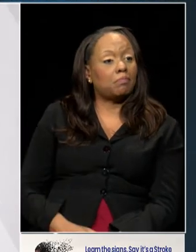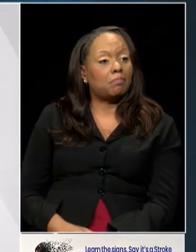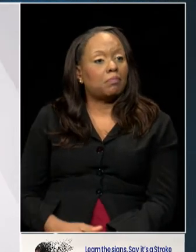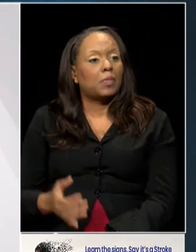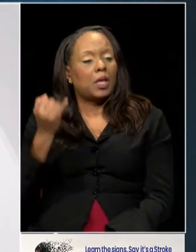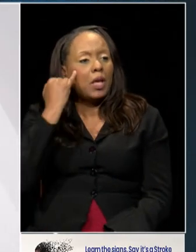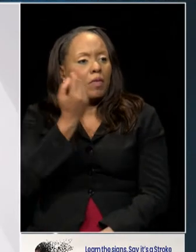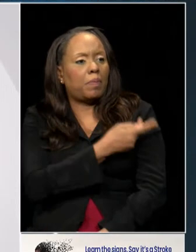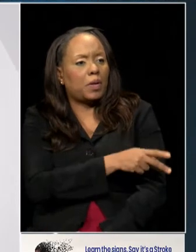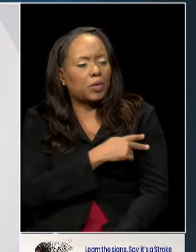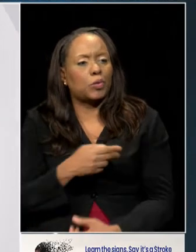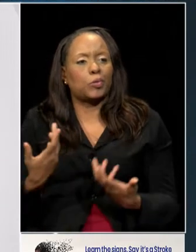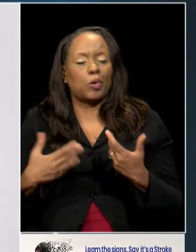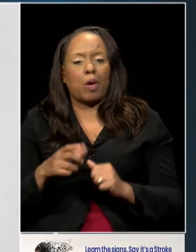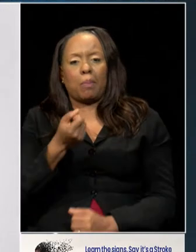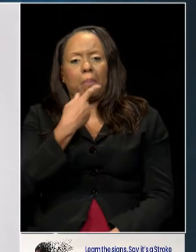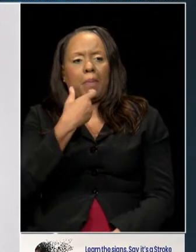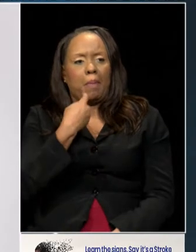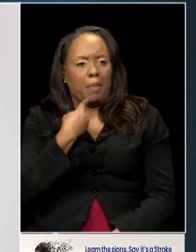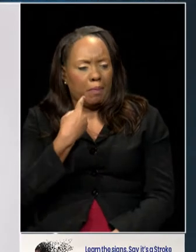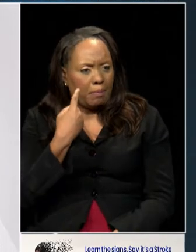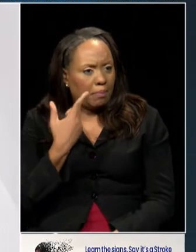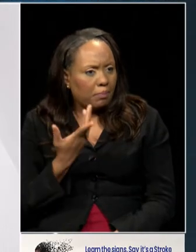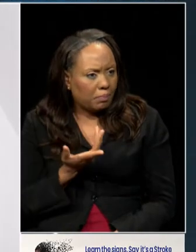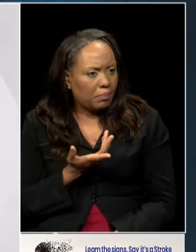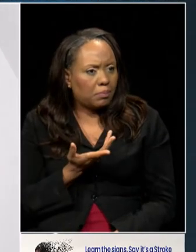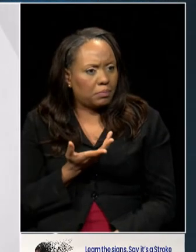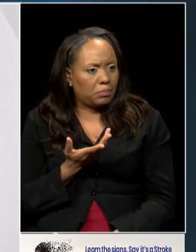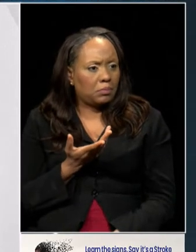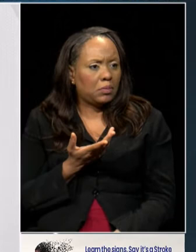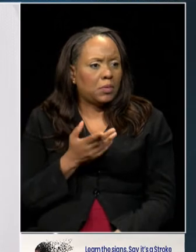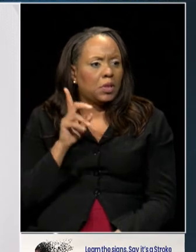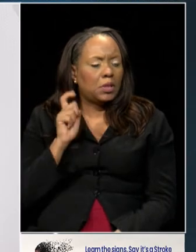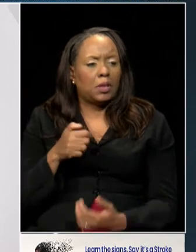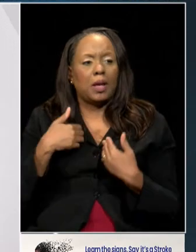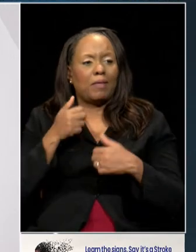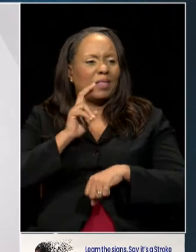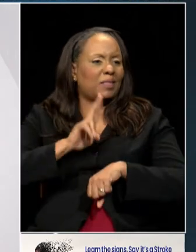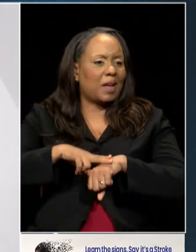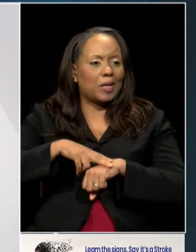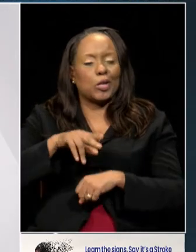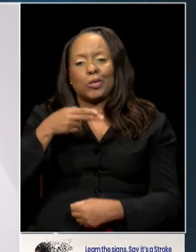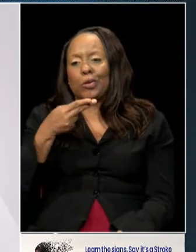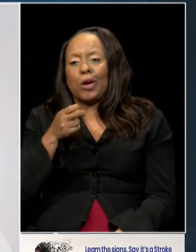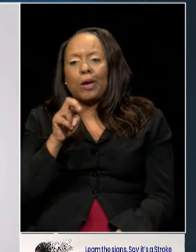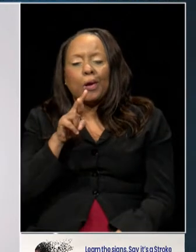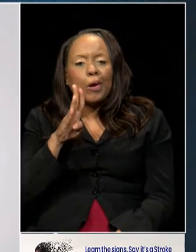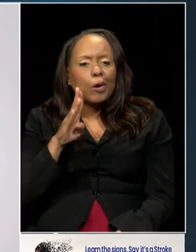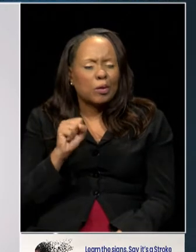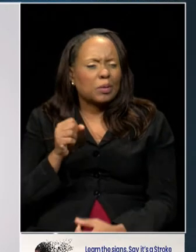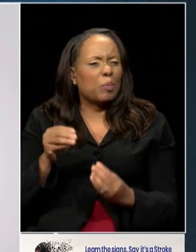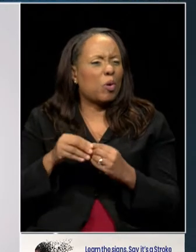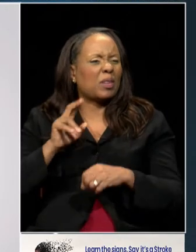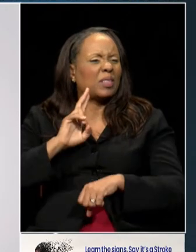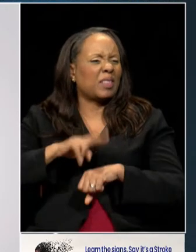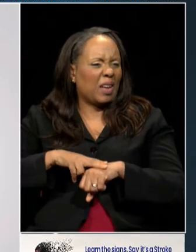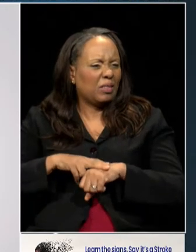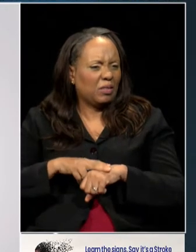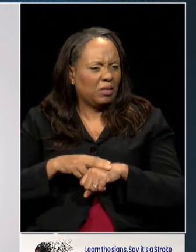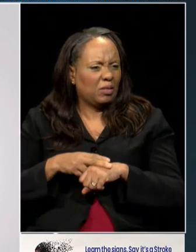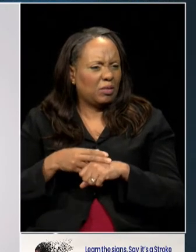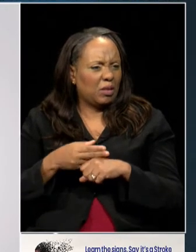take clinical meds for hypertension, is it advisable to supplement with natural herbs or